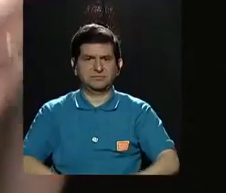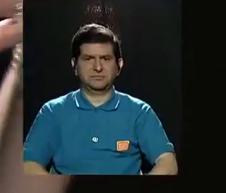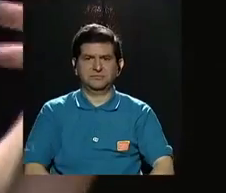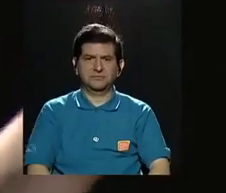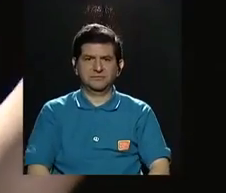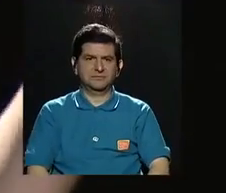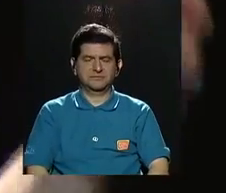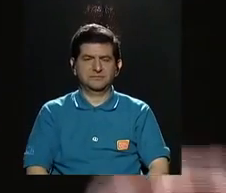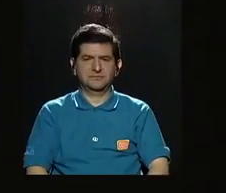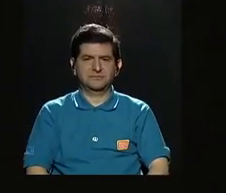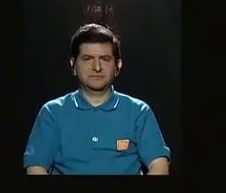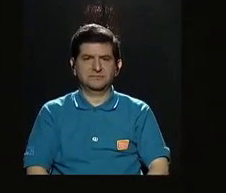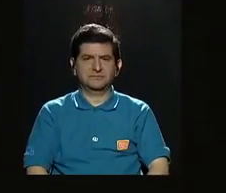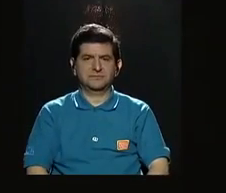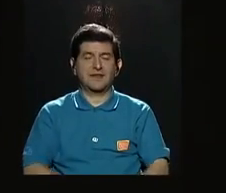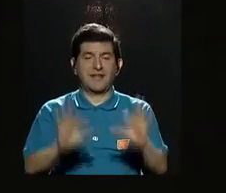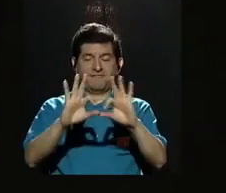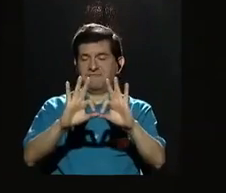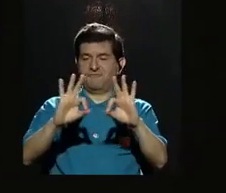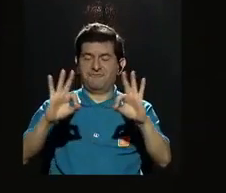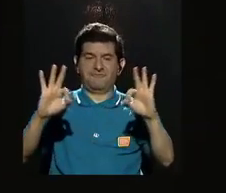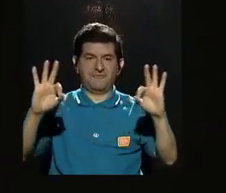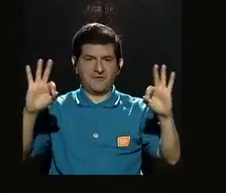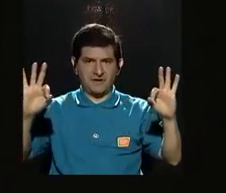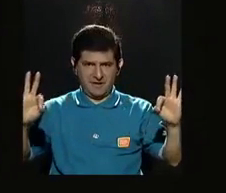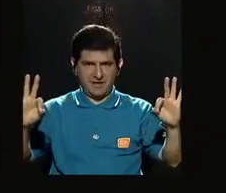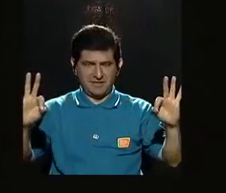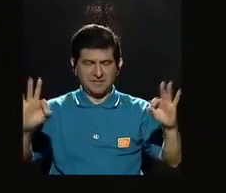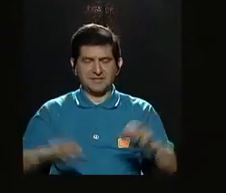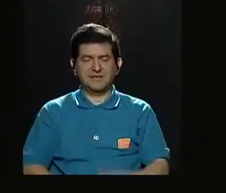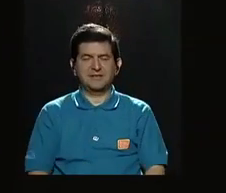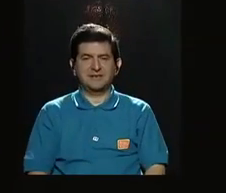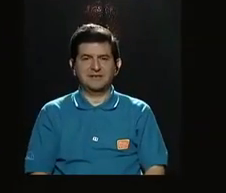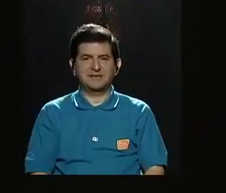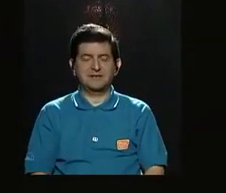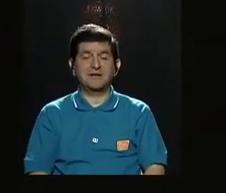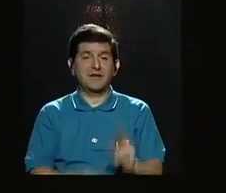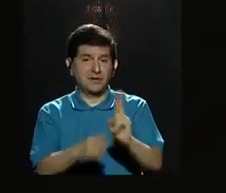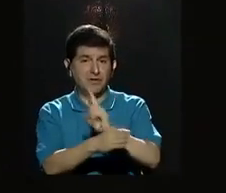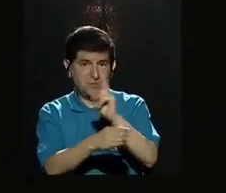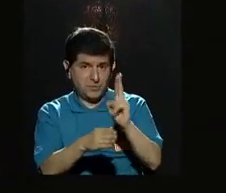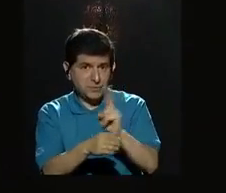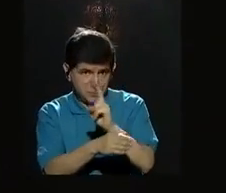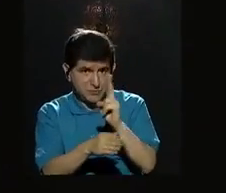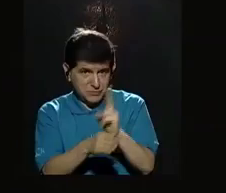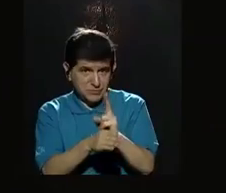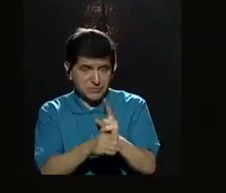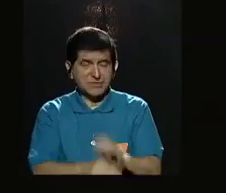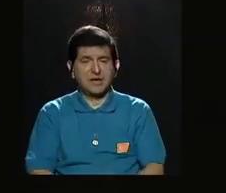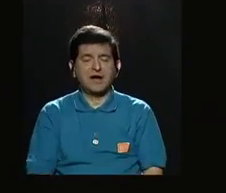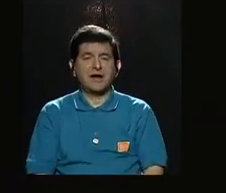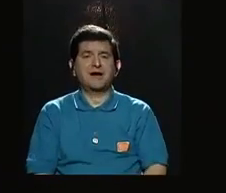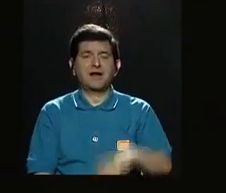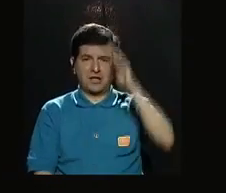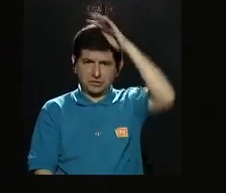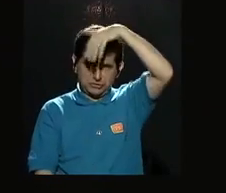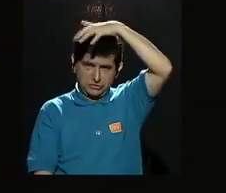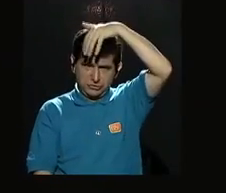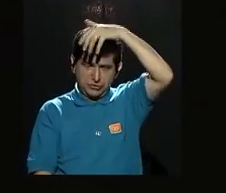The slogan embraced by Donald Trump, "Make America Great Again,"